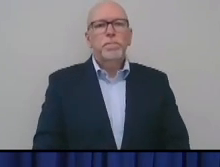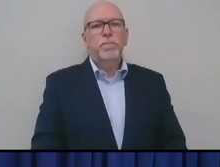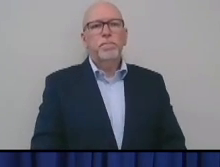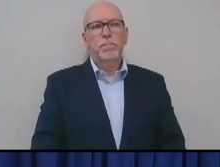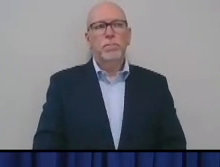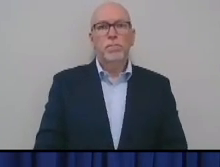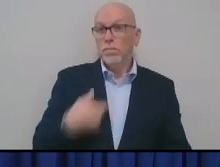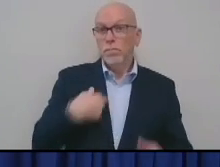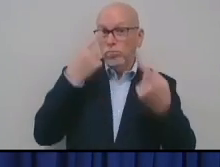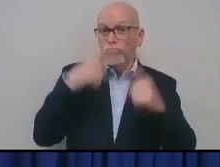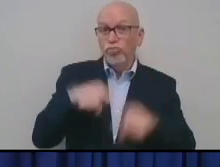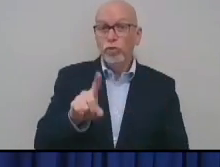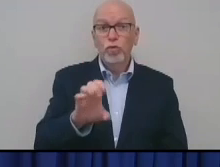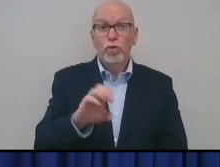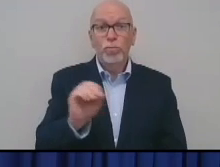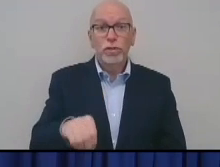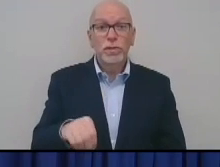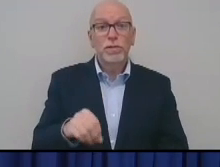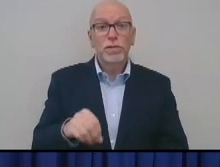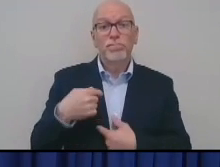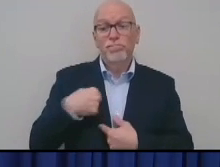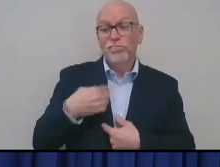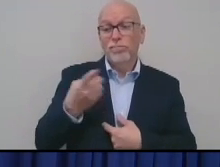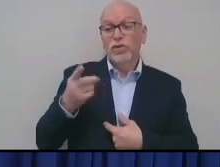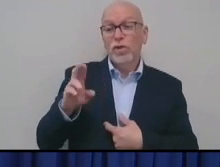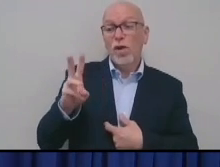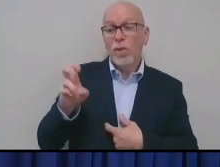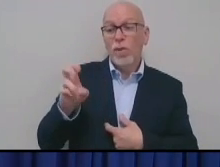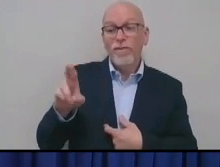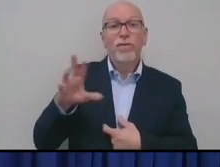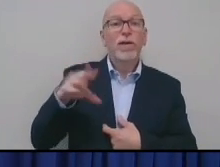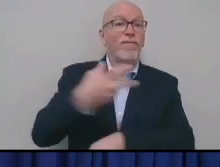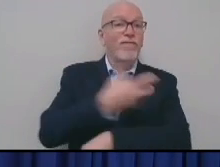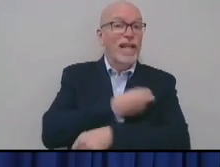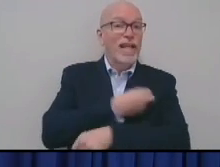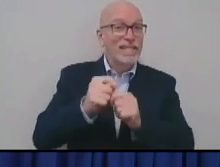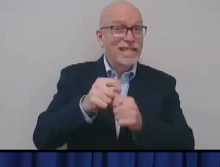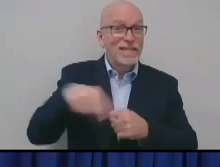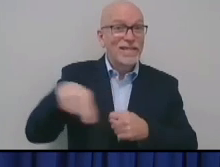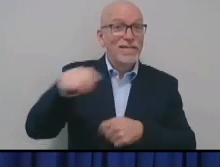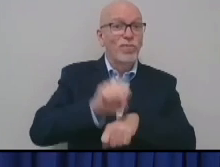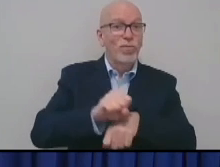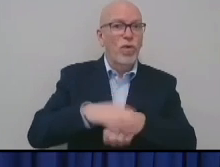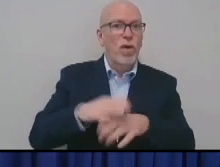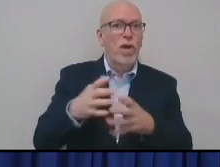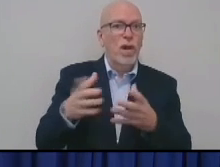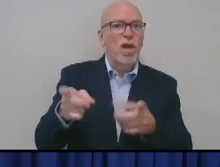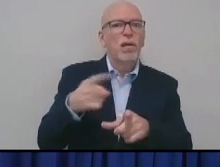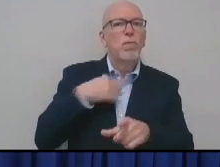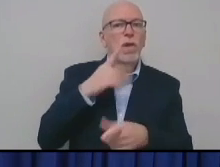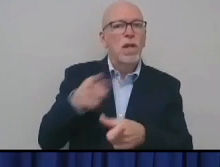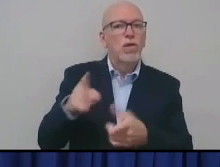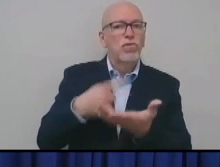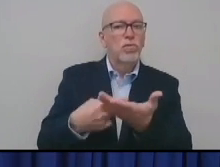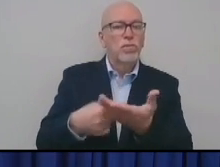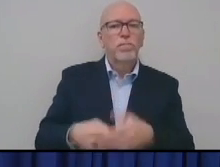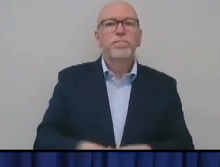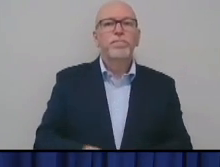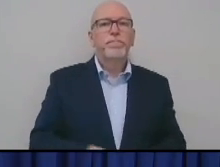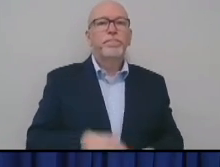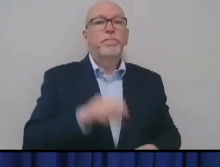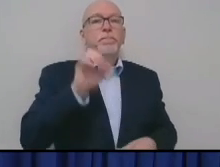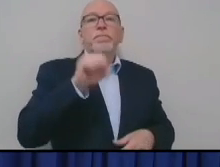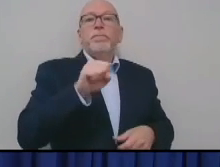100%, and Dr. Weaver and our vaccine team have been working a lot on that, so I'm going to let her address that. So we do already have some